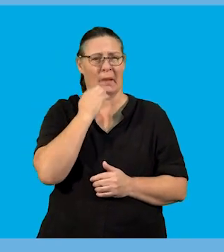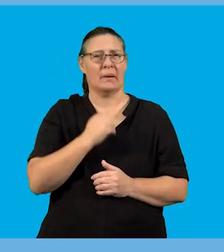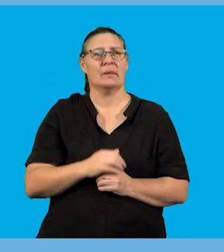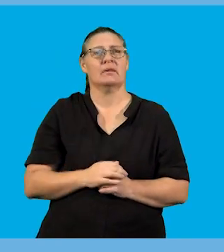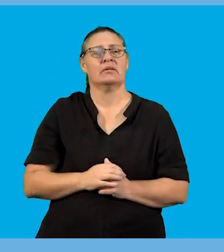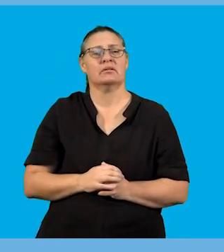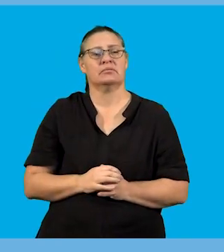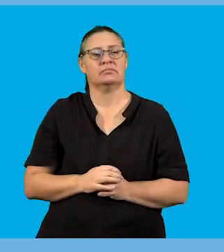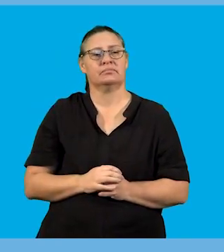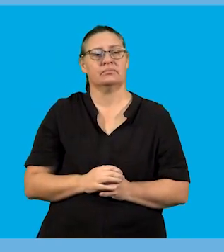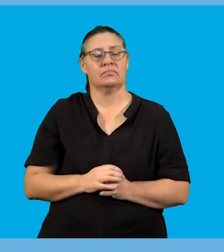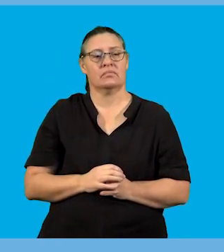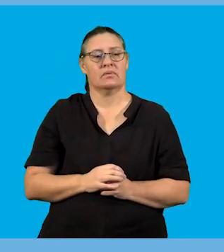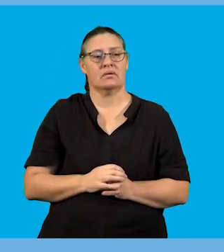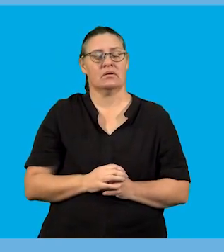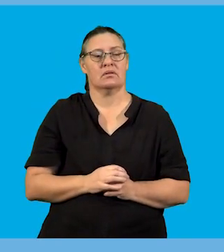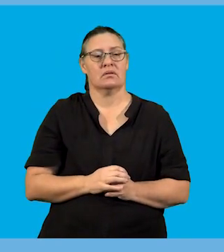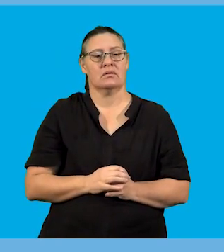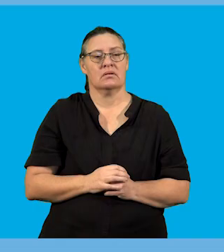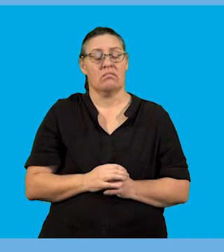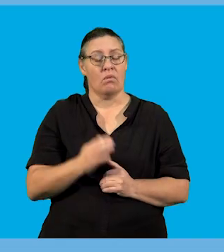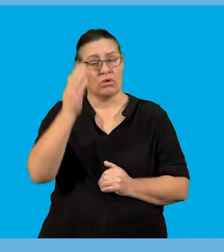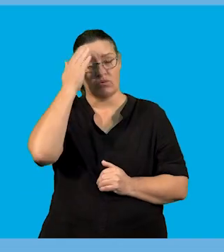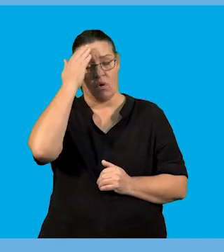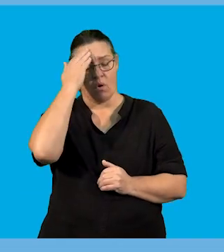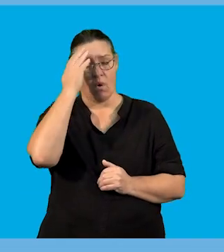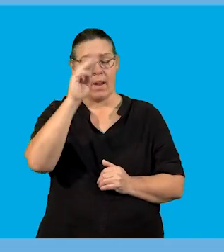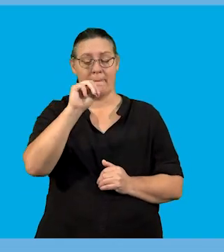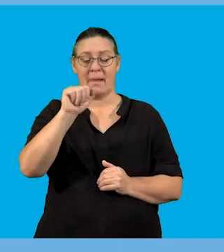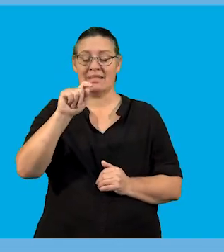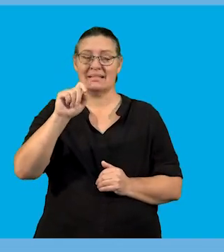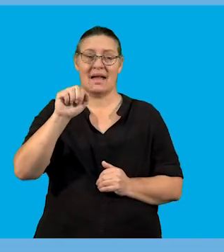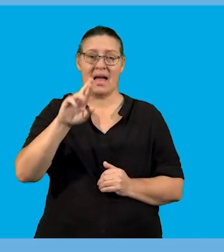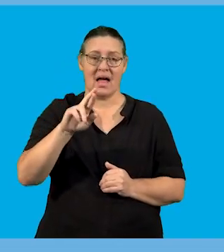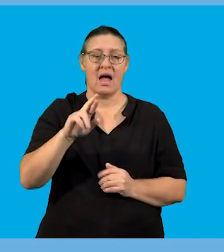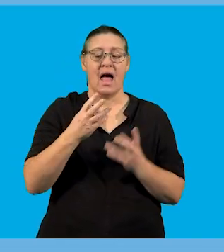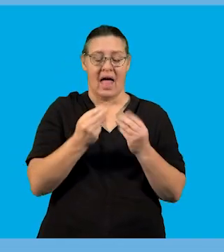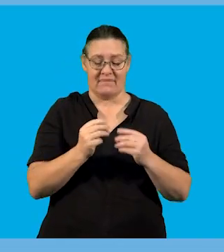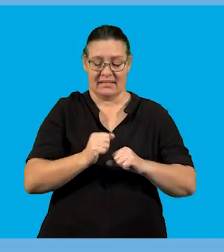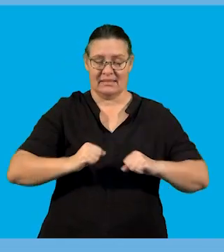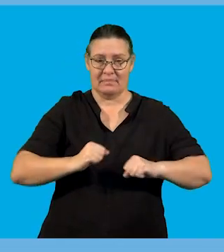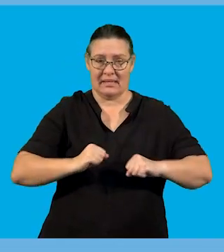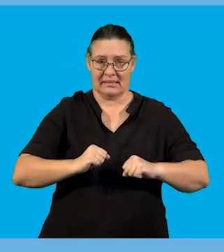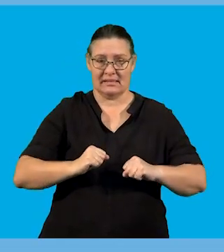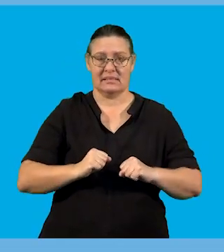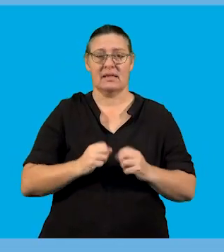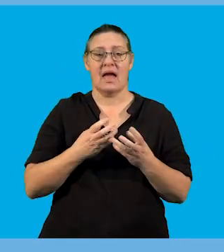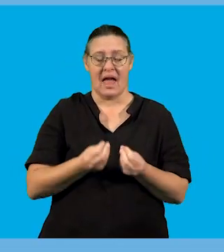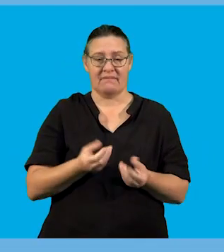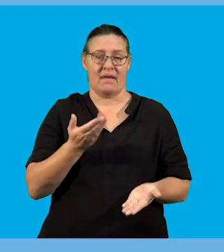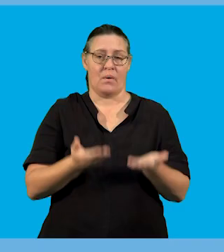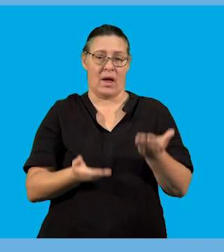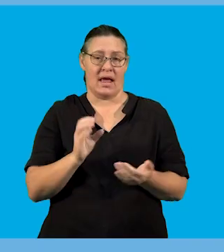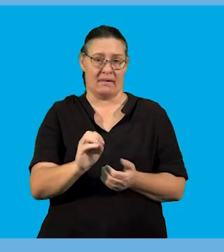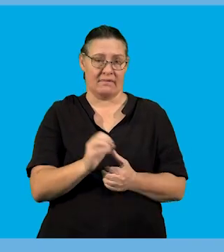follows. Number one, you should already know that matter is anything that occupies space and has